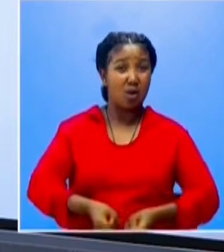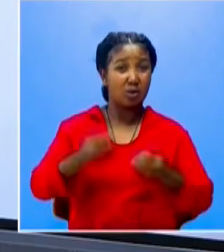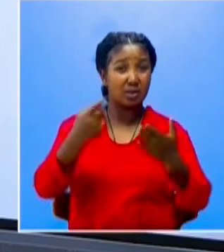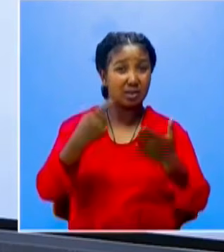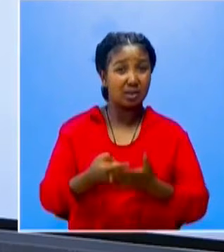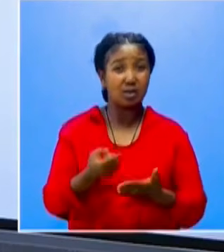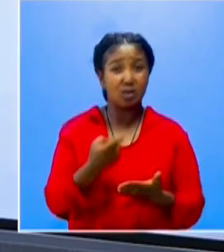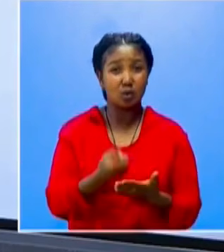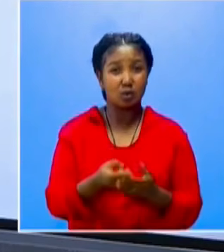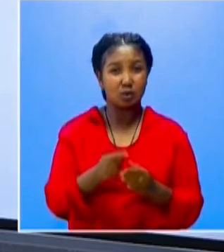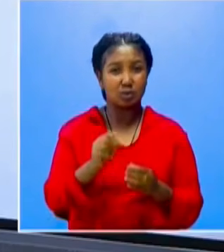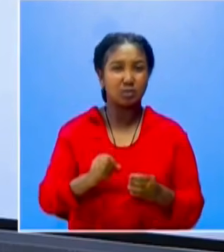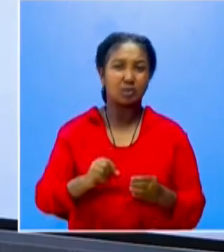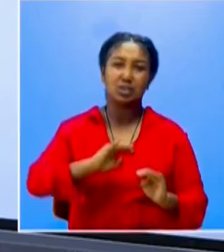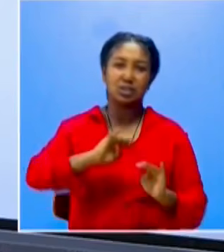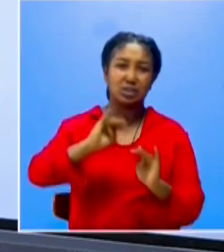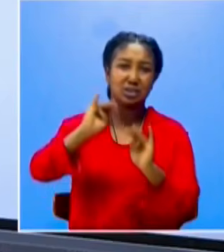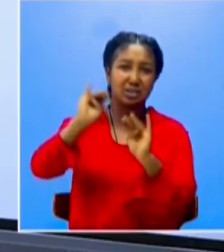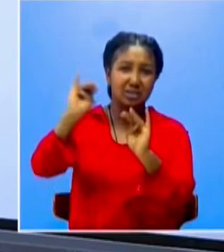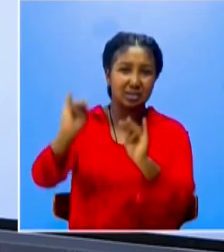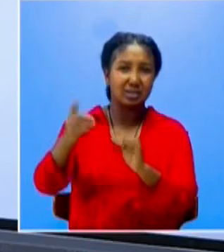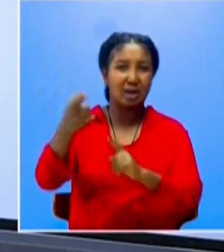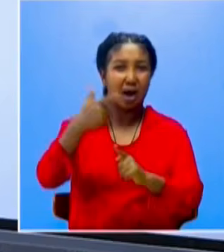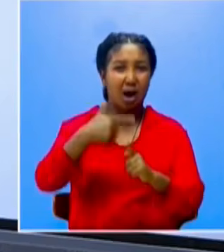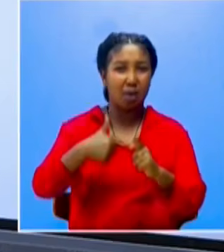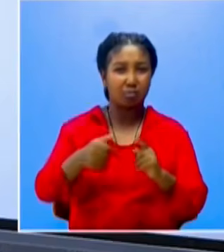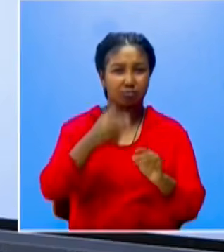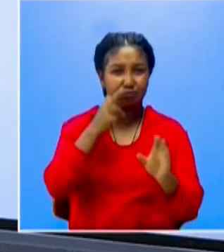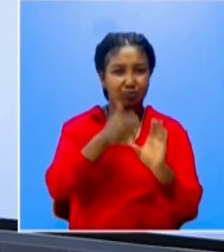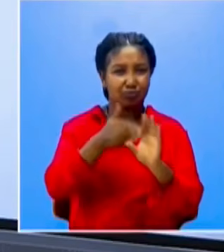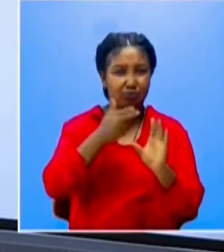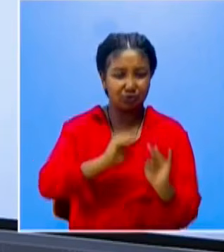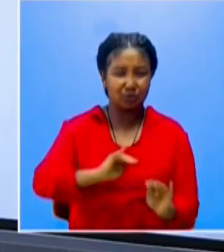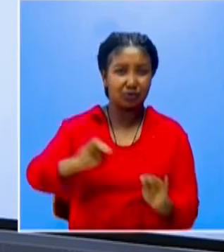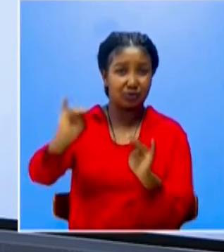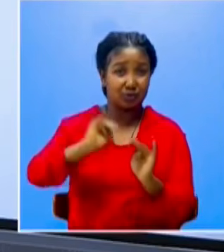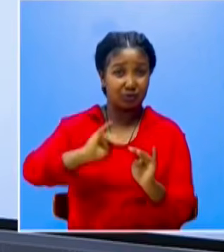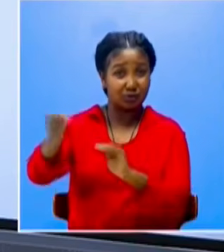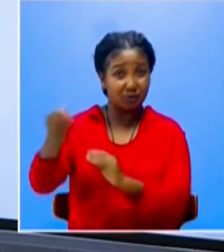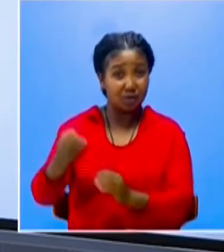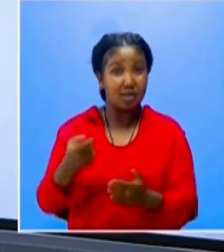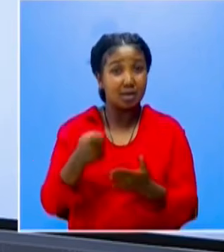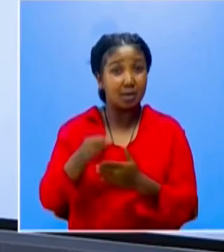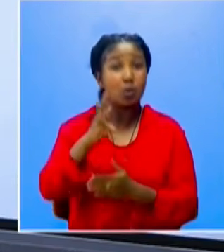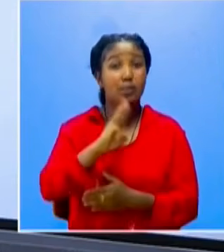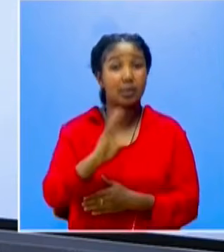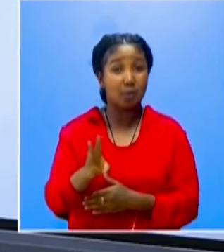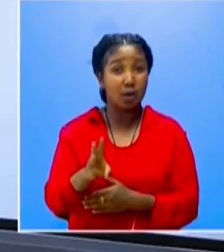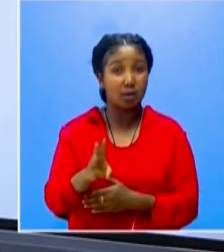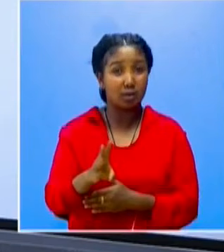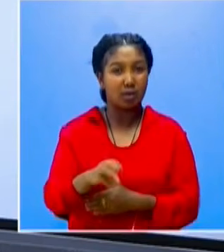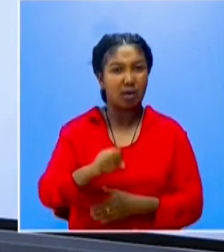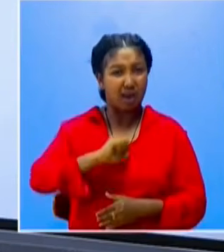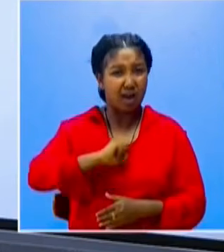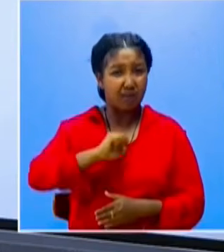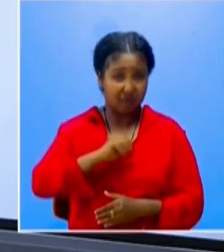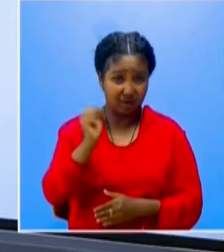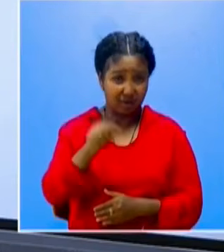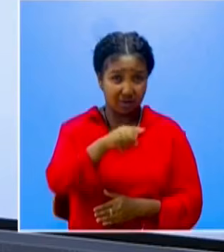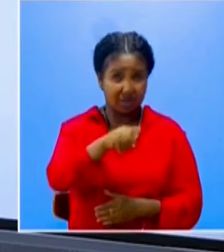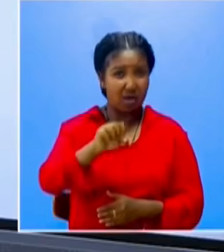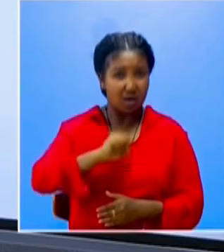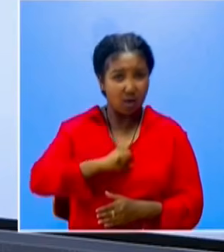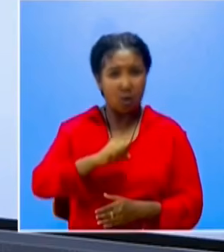is also a smoke that comes from the engine of the cars, there will be what? A coughing. Yeah, most of you say